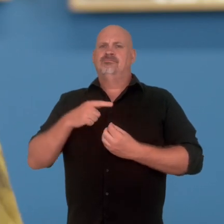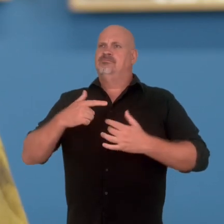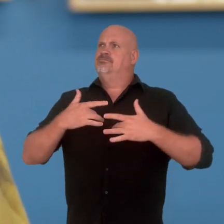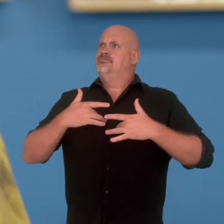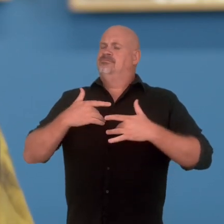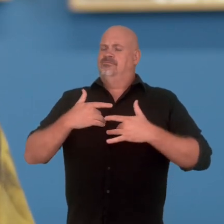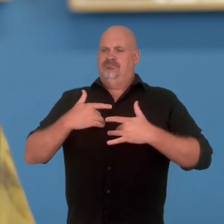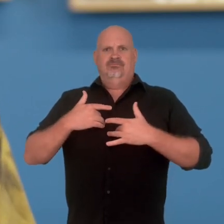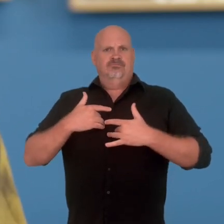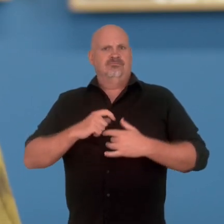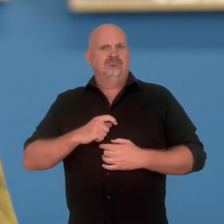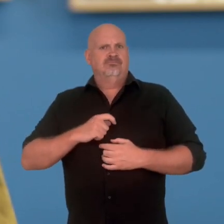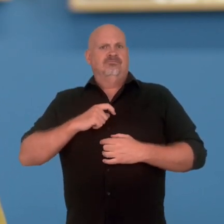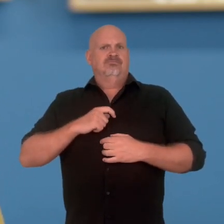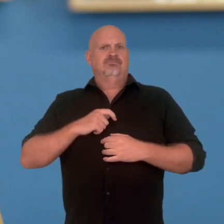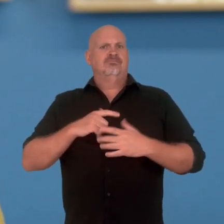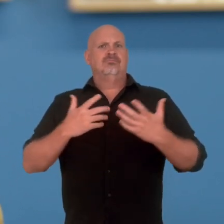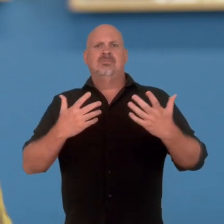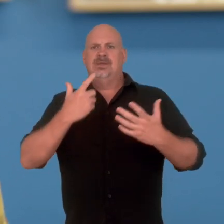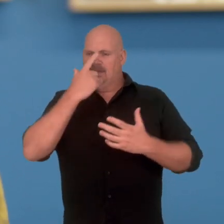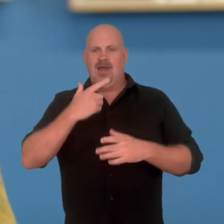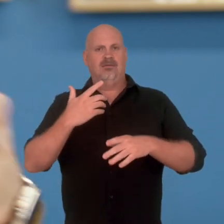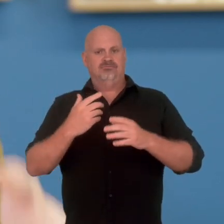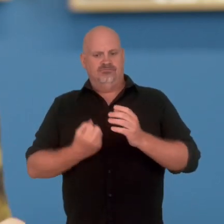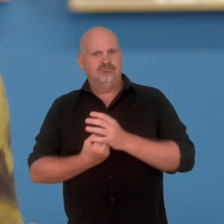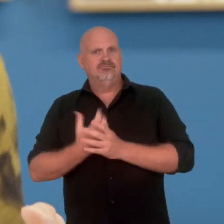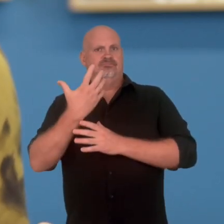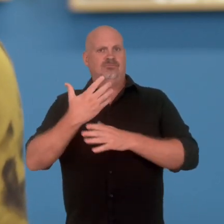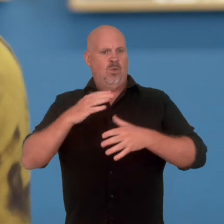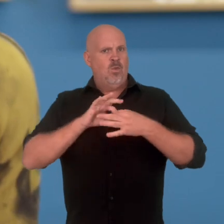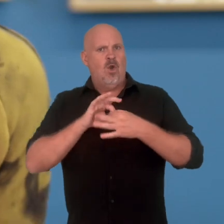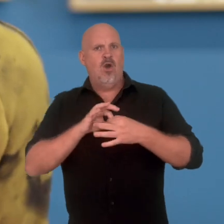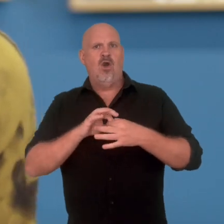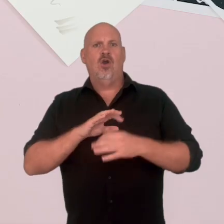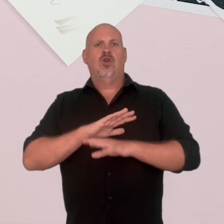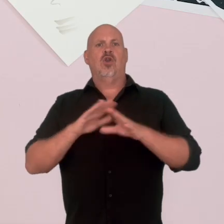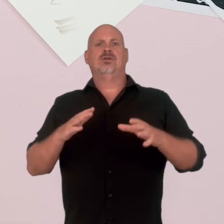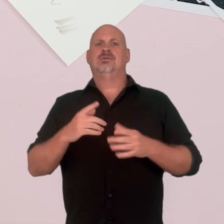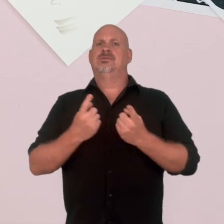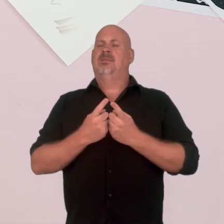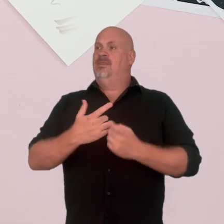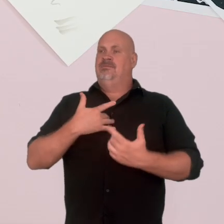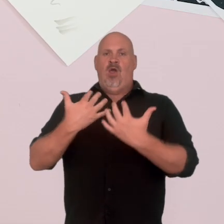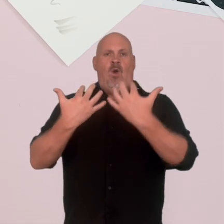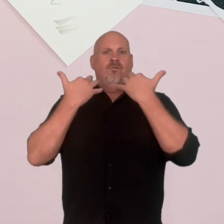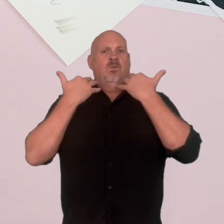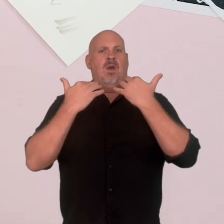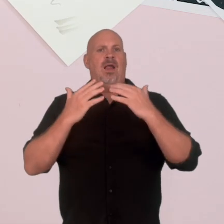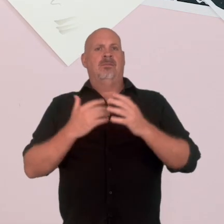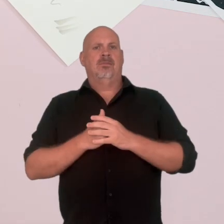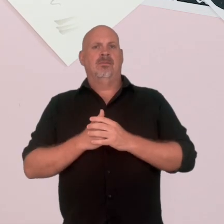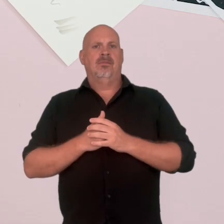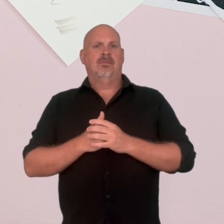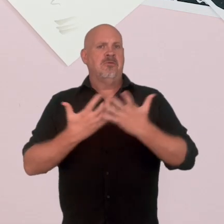that feels helpful and something you can work with, as opposed to something that's overwhelming. Okay, so that's that